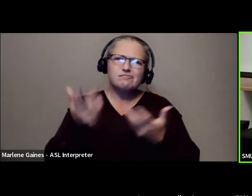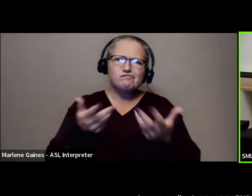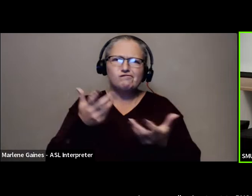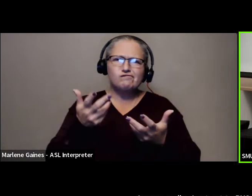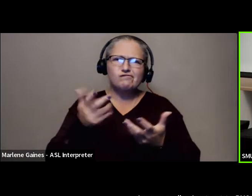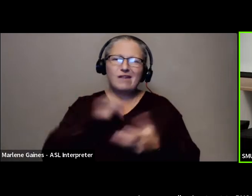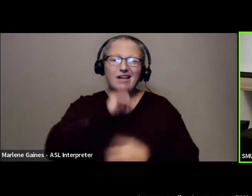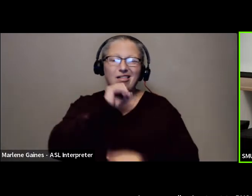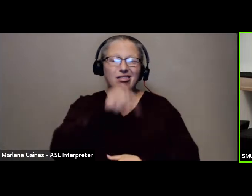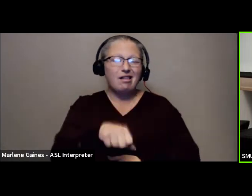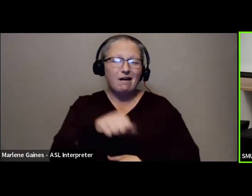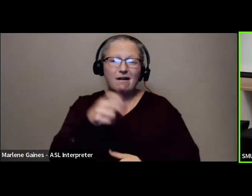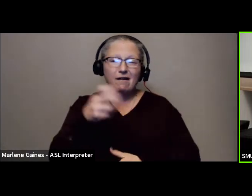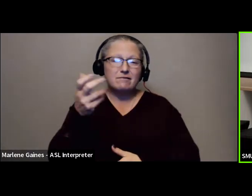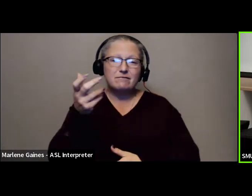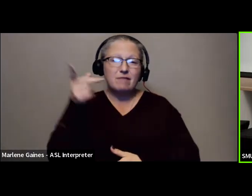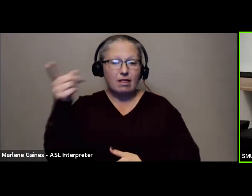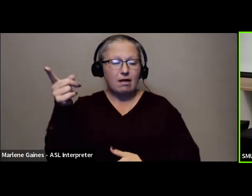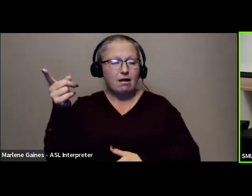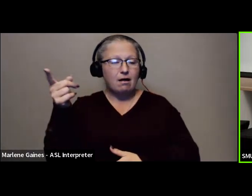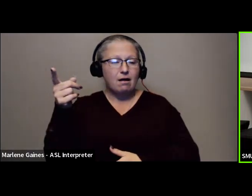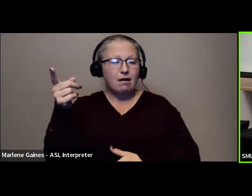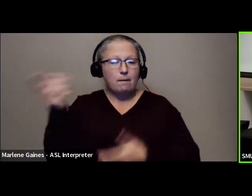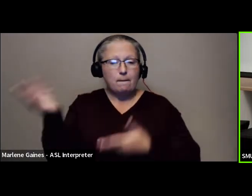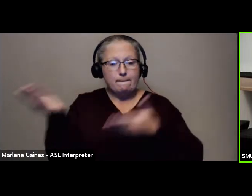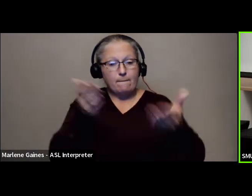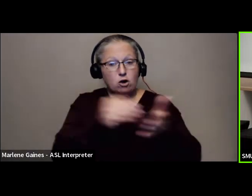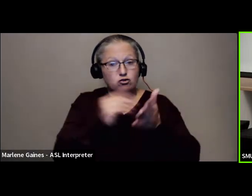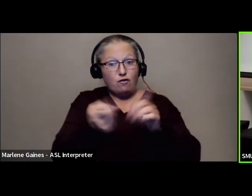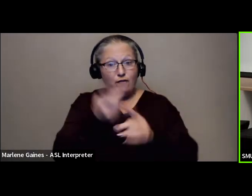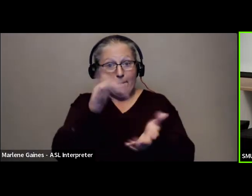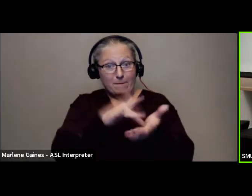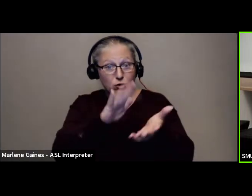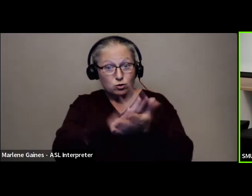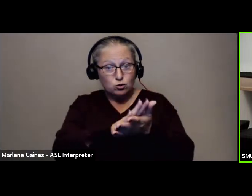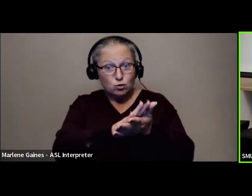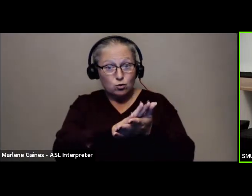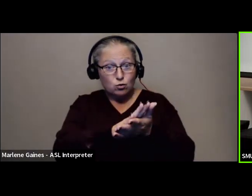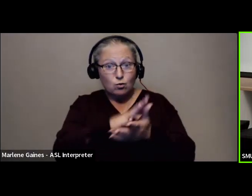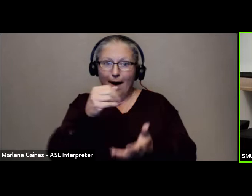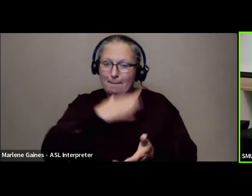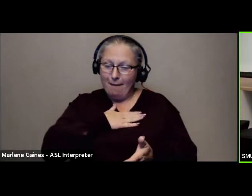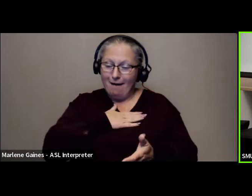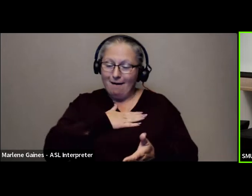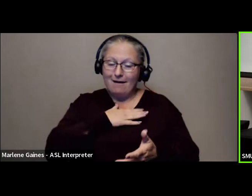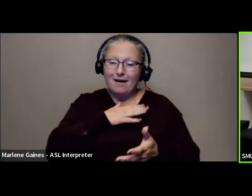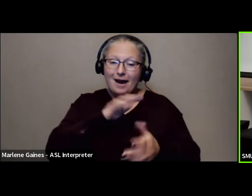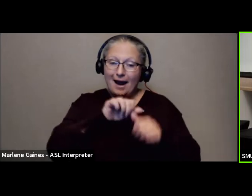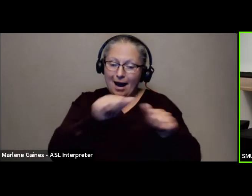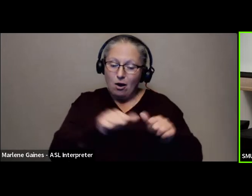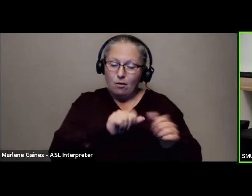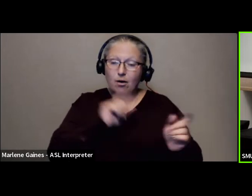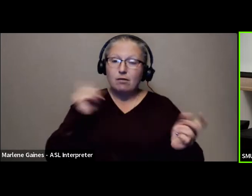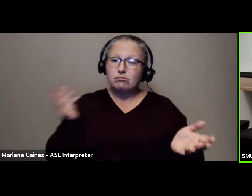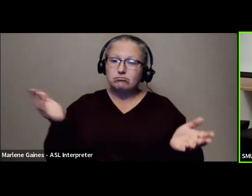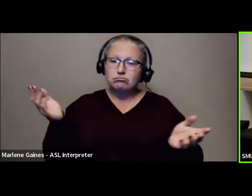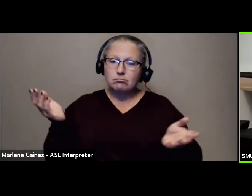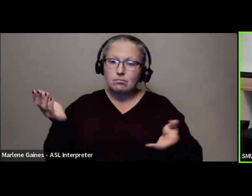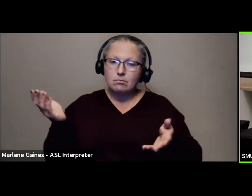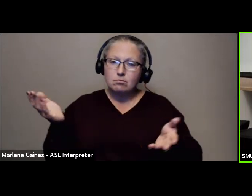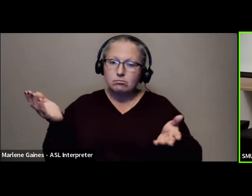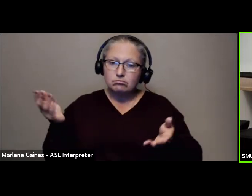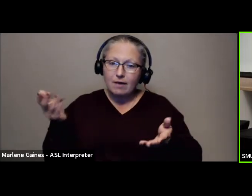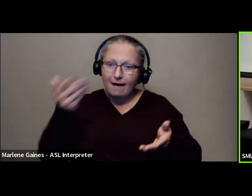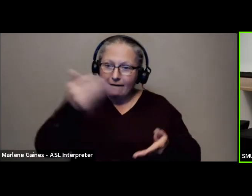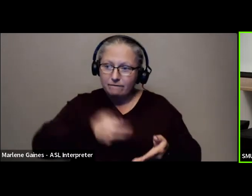I love the fact that they brought students from the middle schools in the area, including mine, to visit and ask questions about the